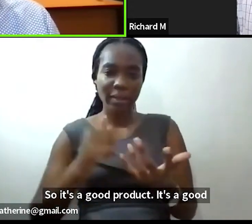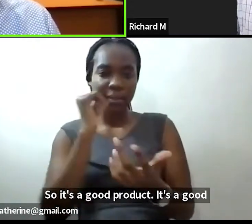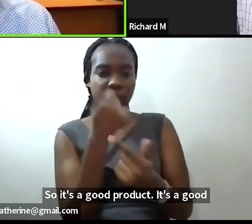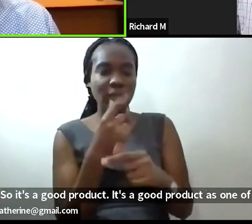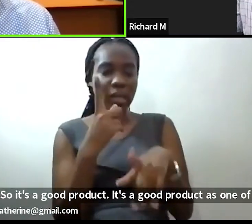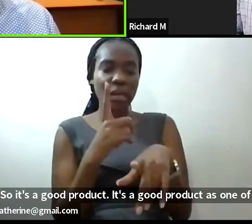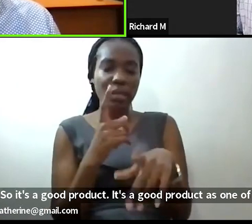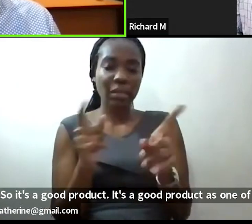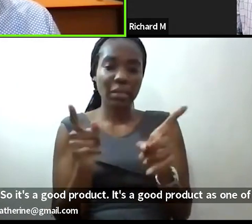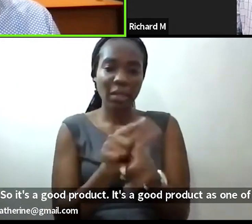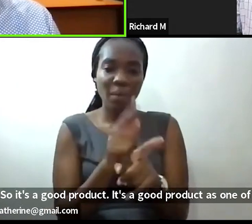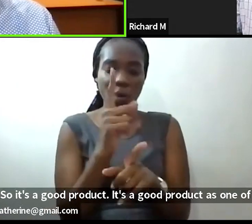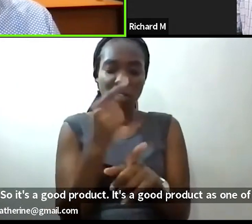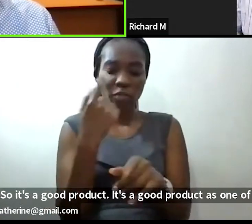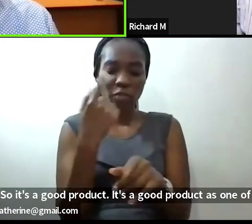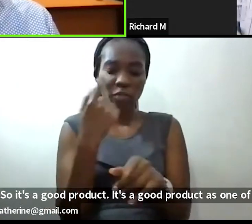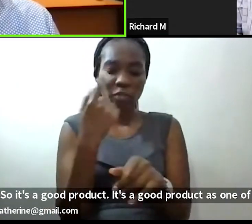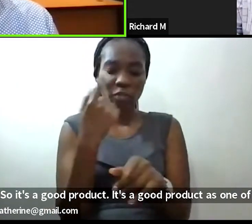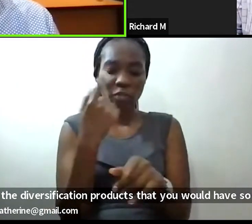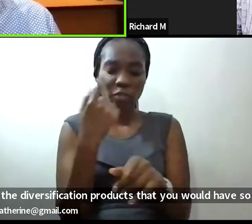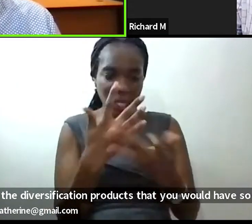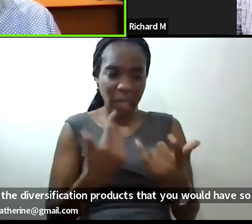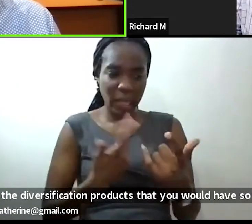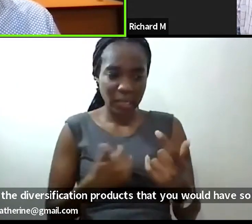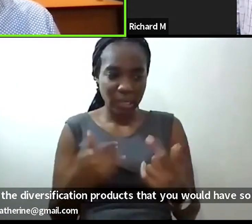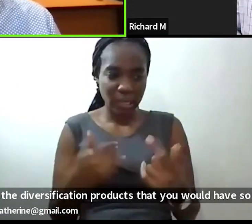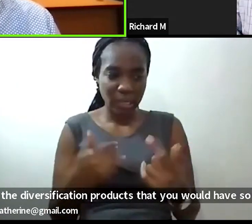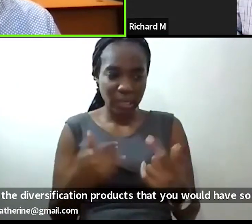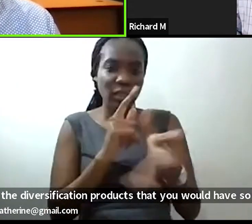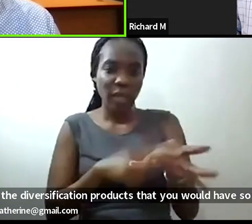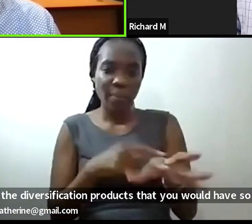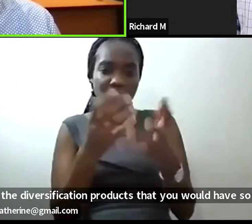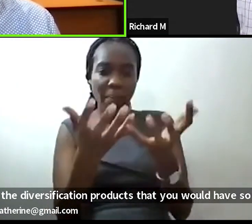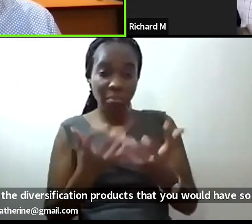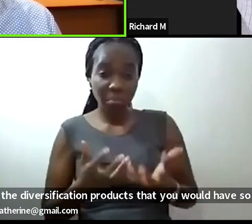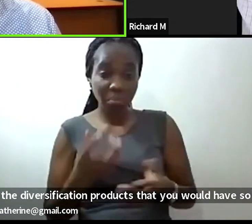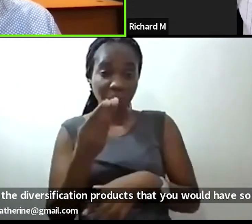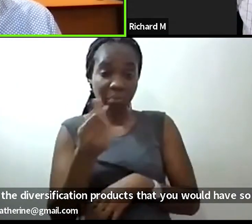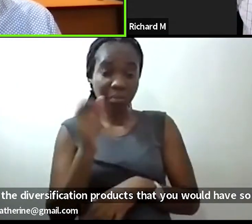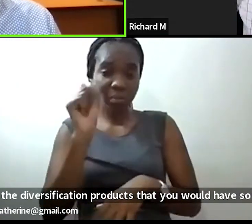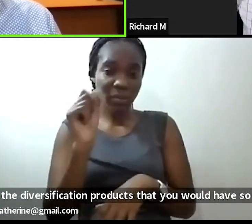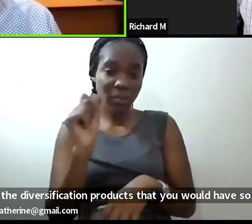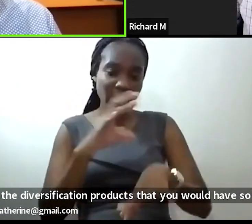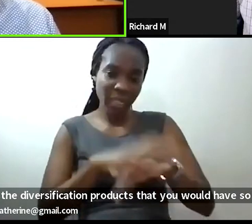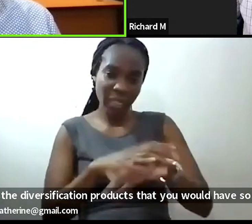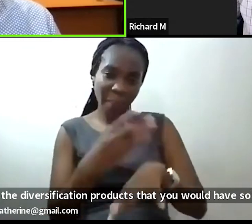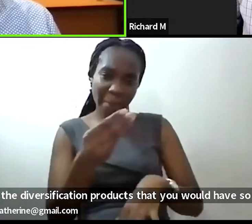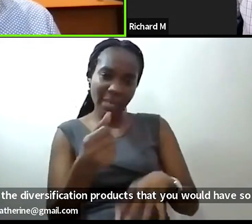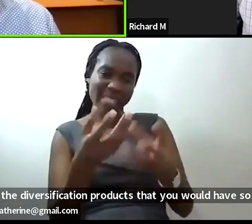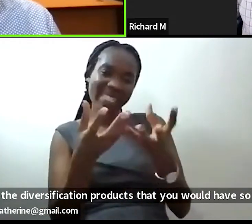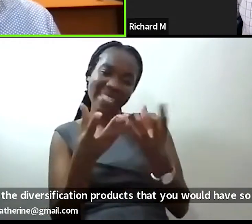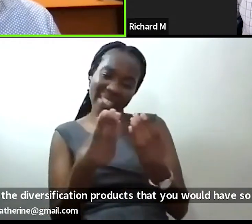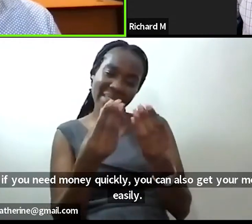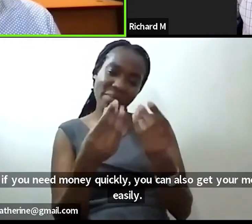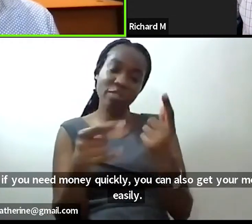diversification products that you would have, so that if you need money quickly, you can also get your money easily. But what we have